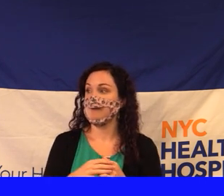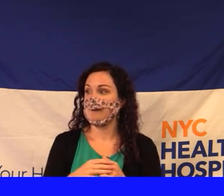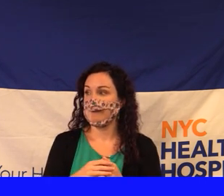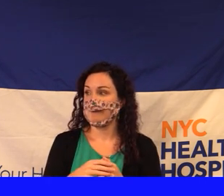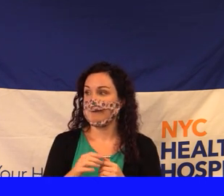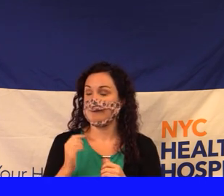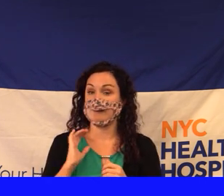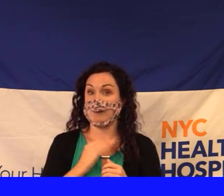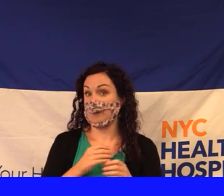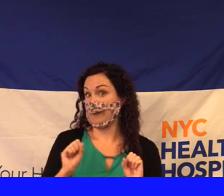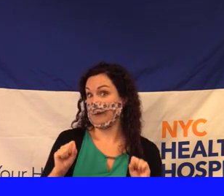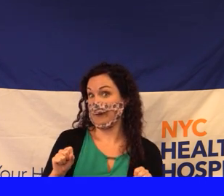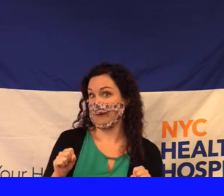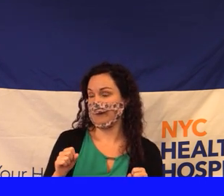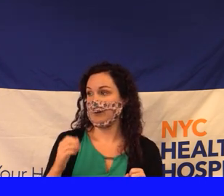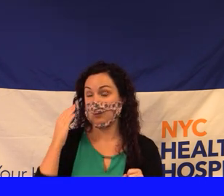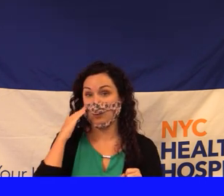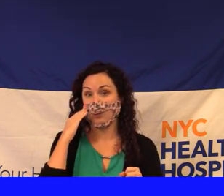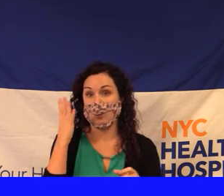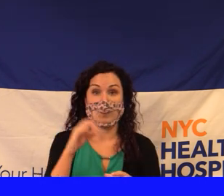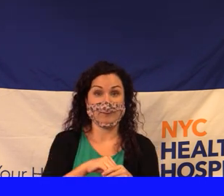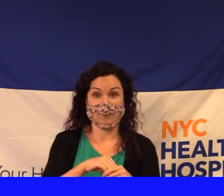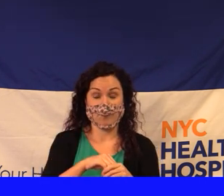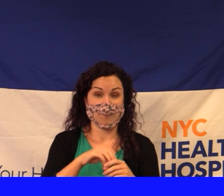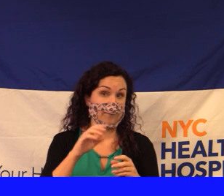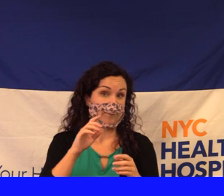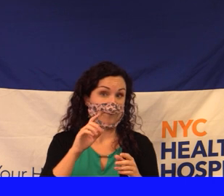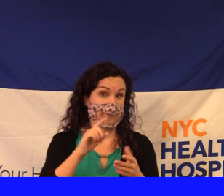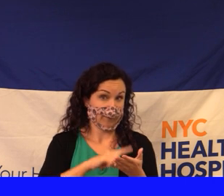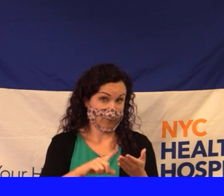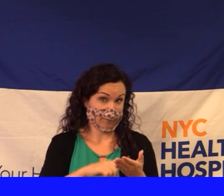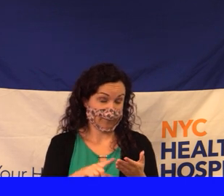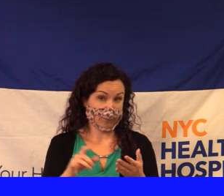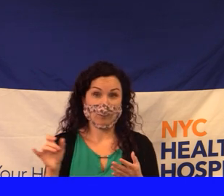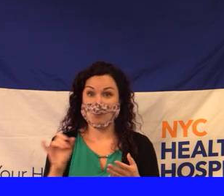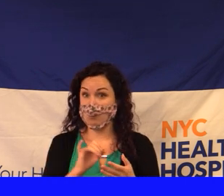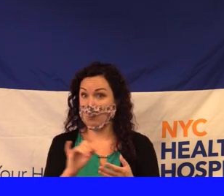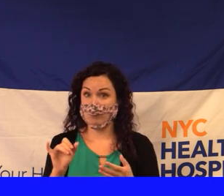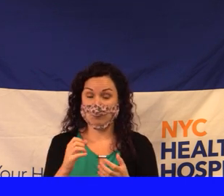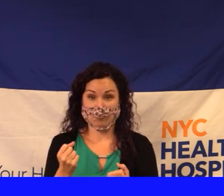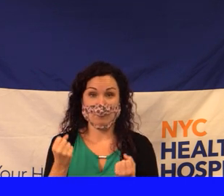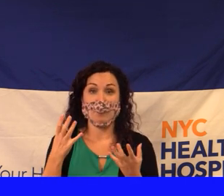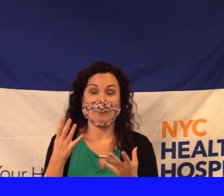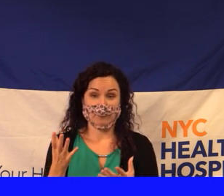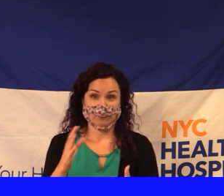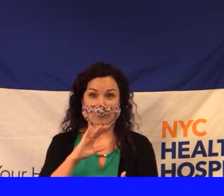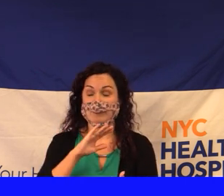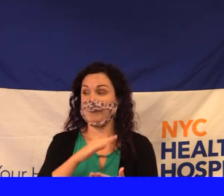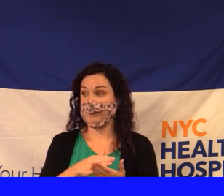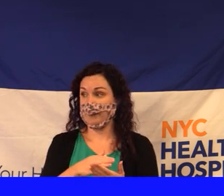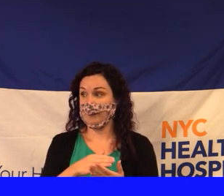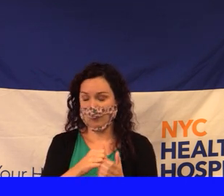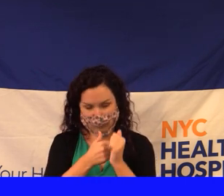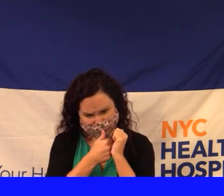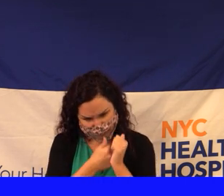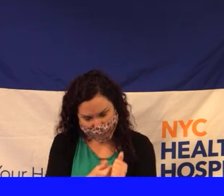our ability to just not only know what's in the inventory, but what's into the amount of the vial. So it is going to track right down to the ml of